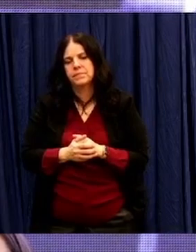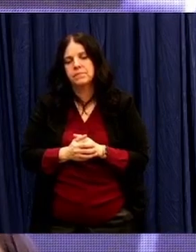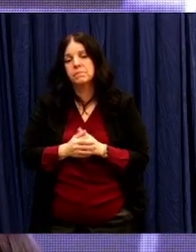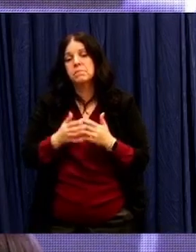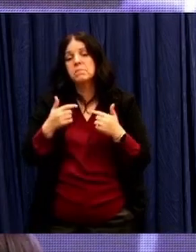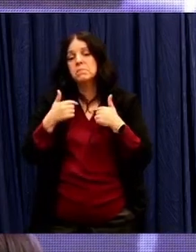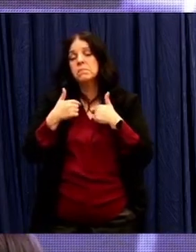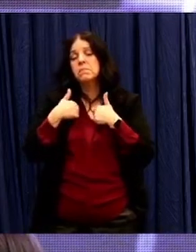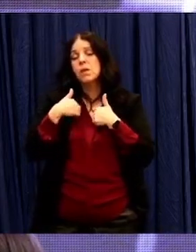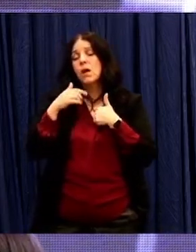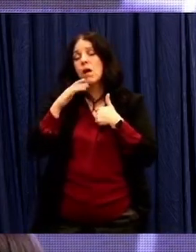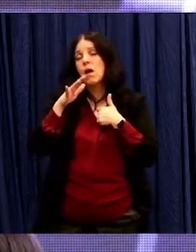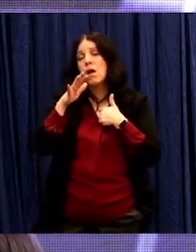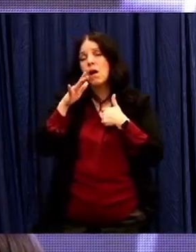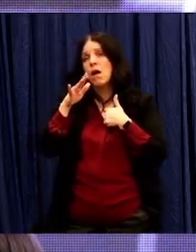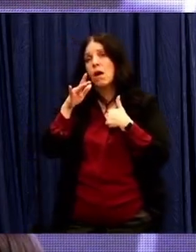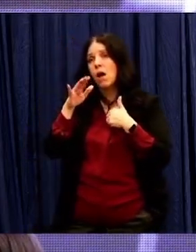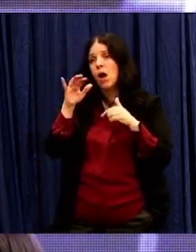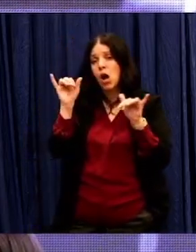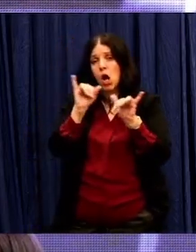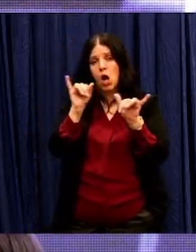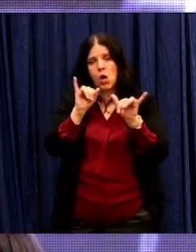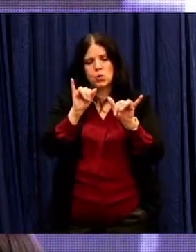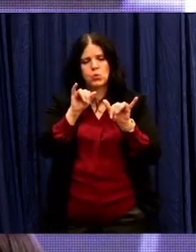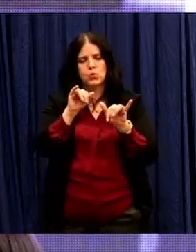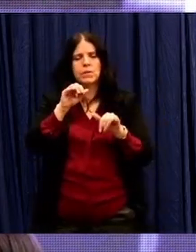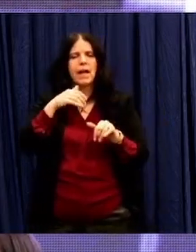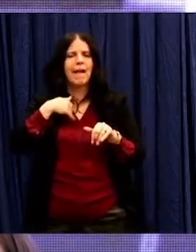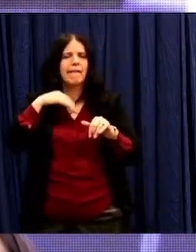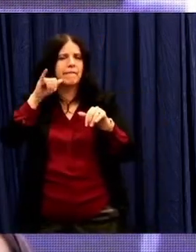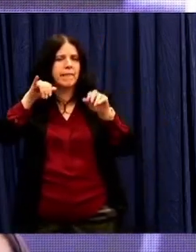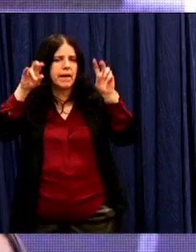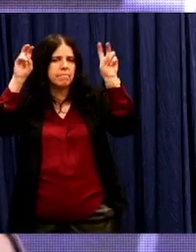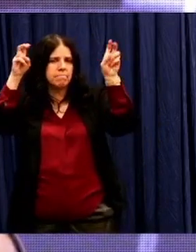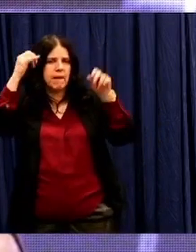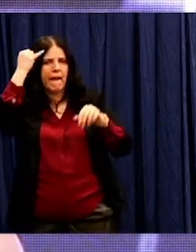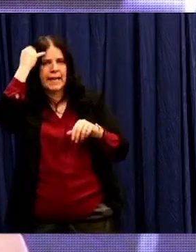Looking at the idea of universal design,